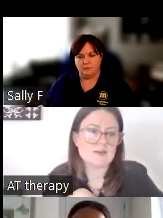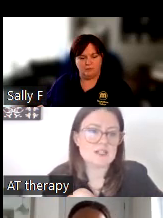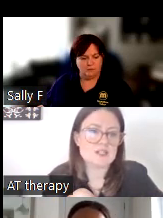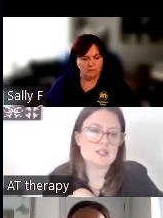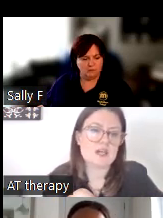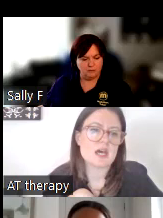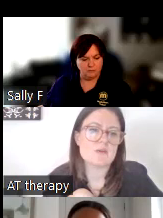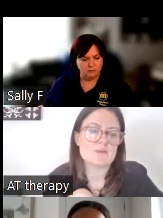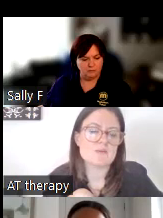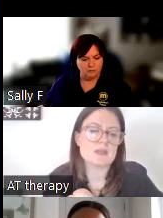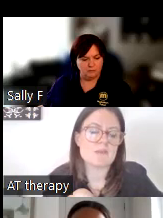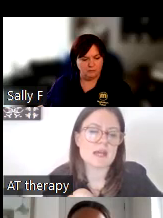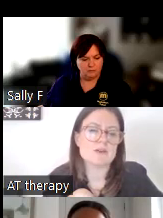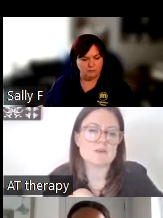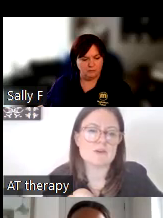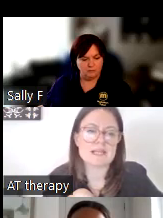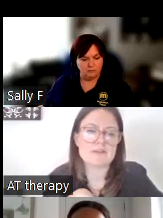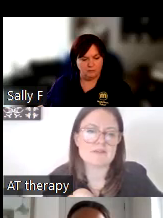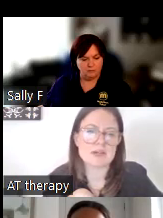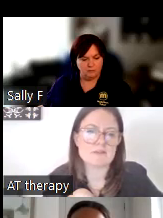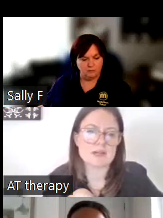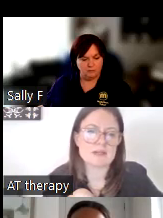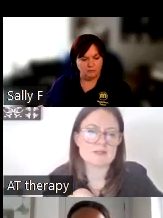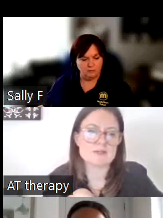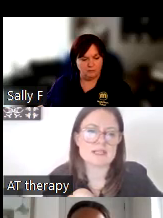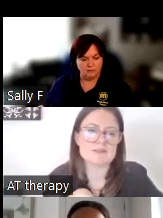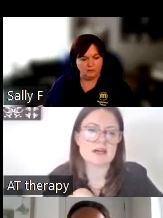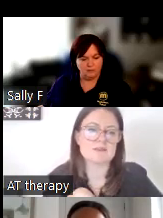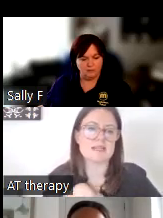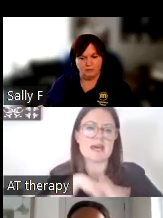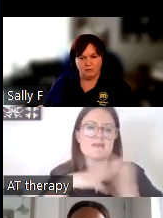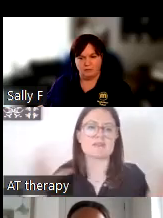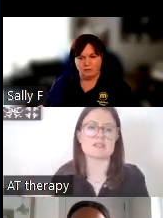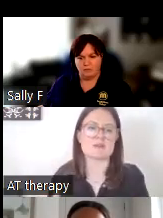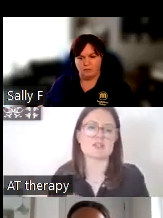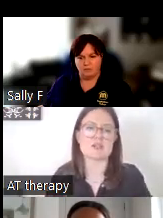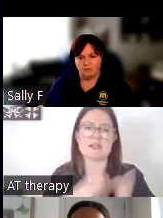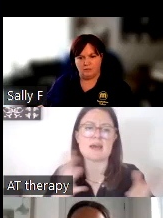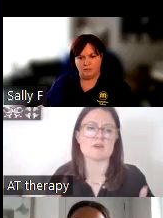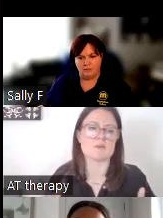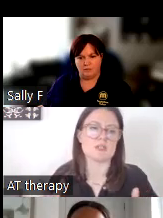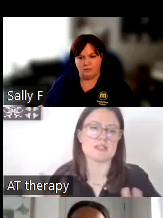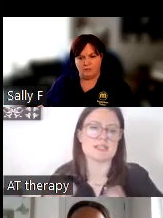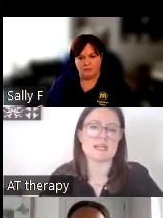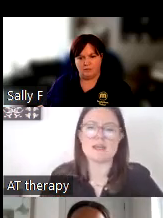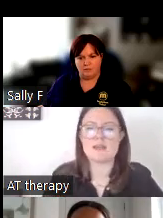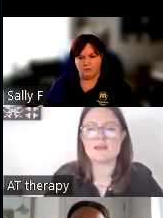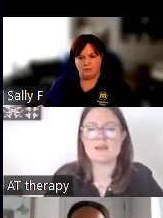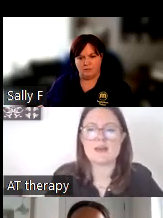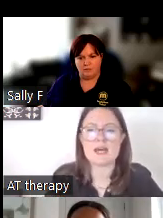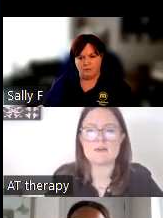spoken language, but they might not always have the vocabulary to express themselves in every situation and every